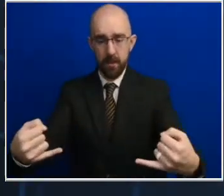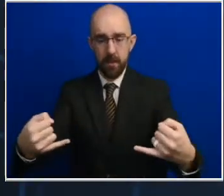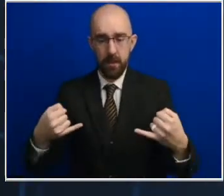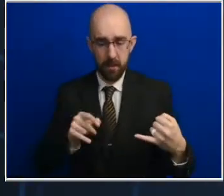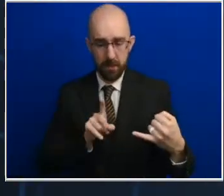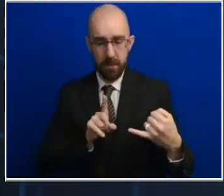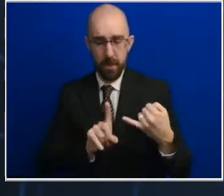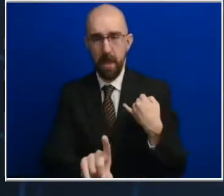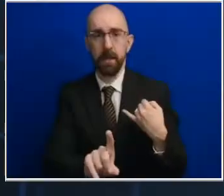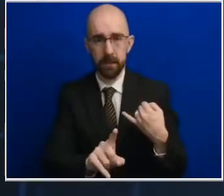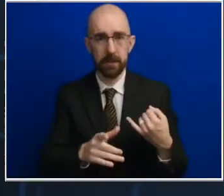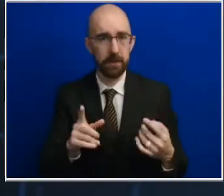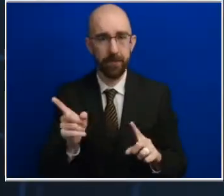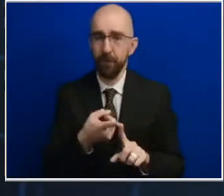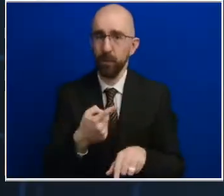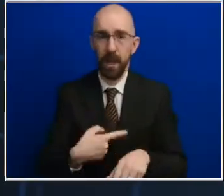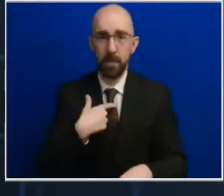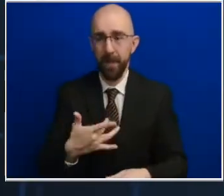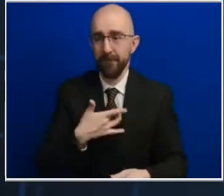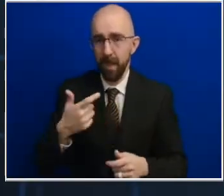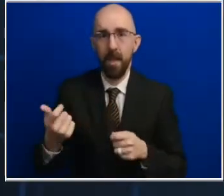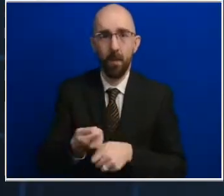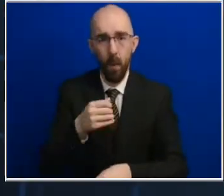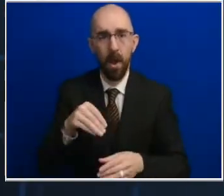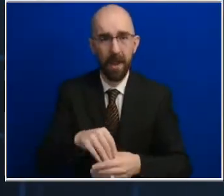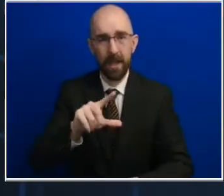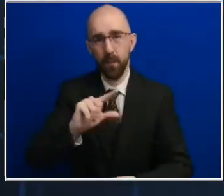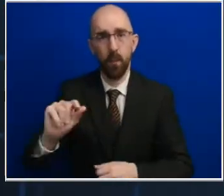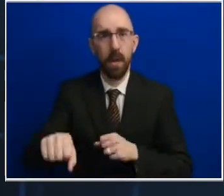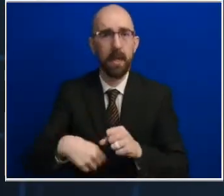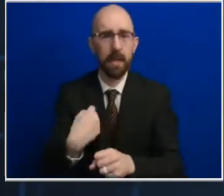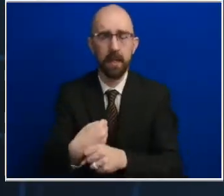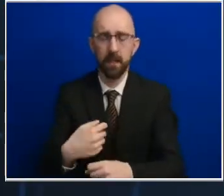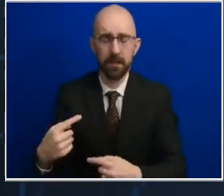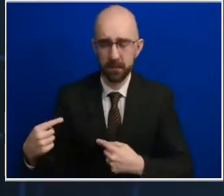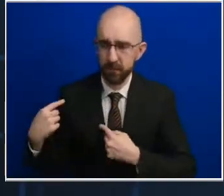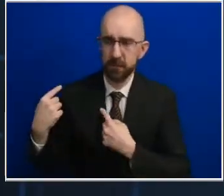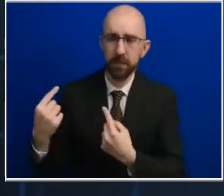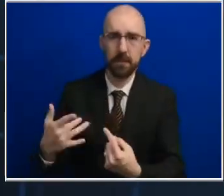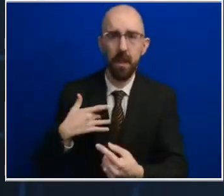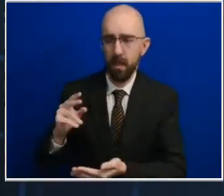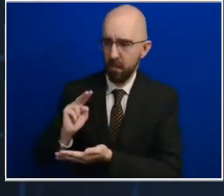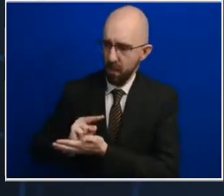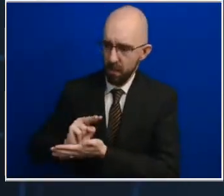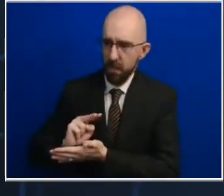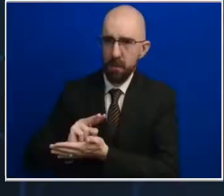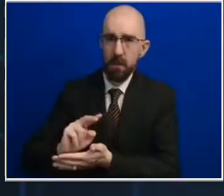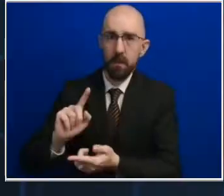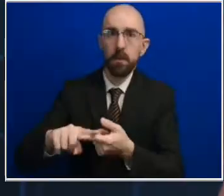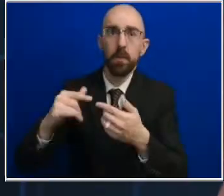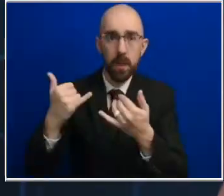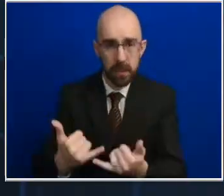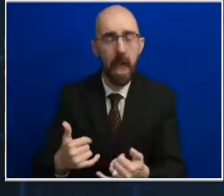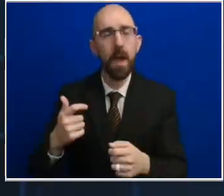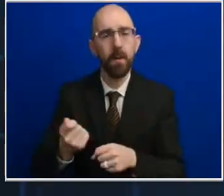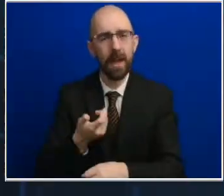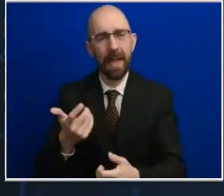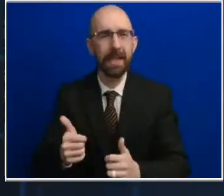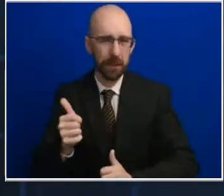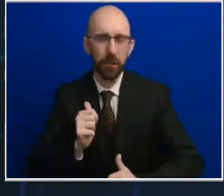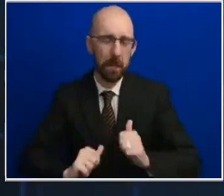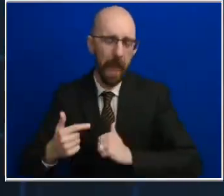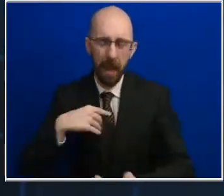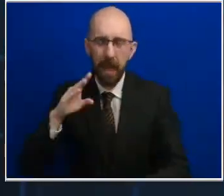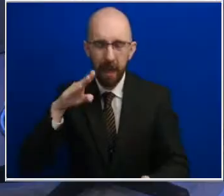felt victory in 20 years. Wow. And so, I mean, that's kind of dramatic, but it, Well, you had